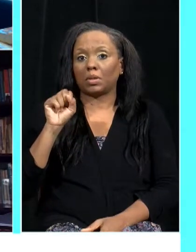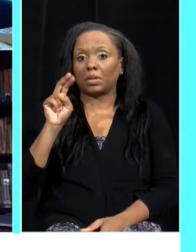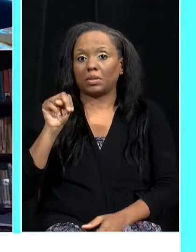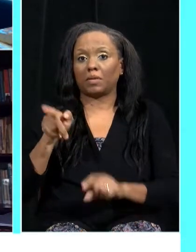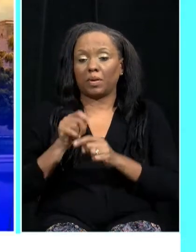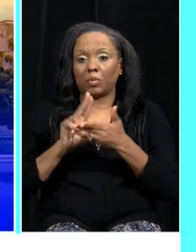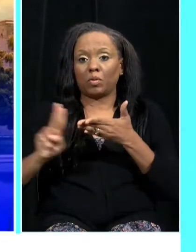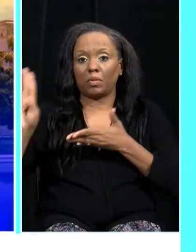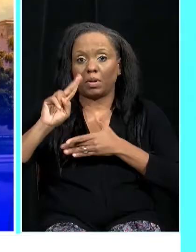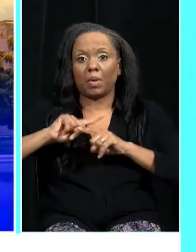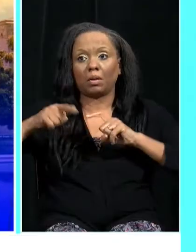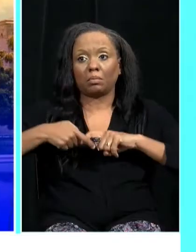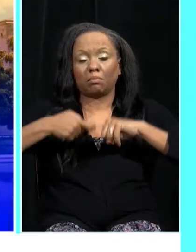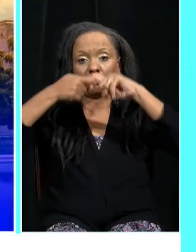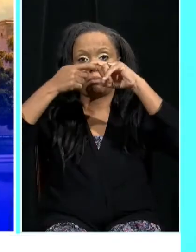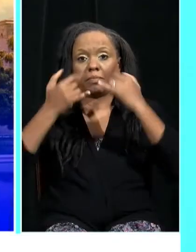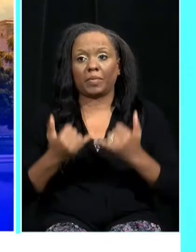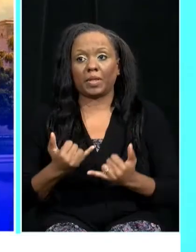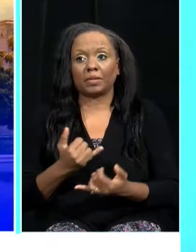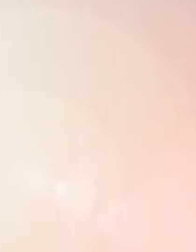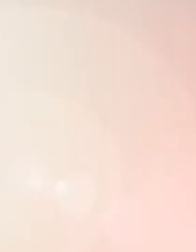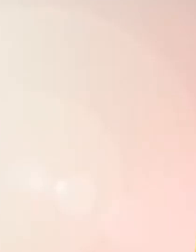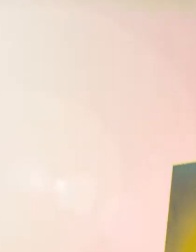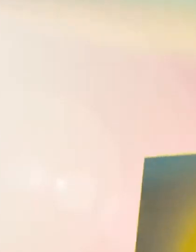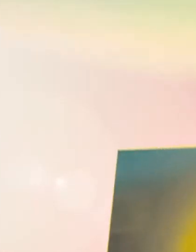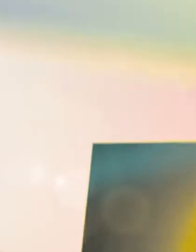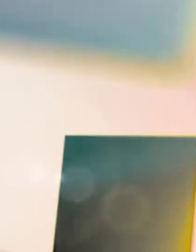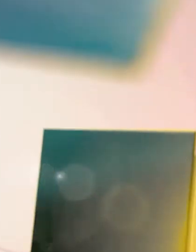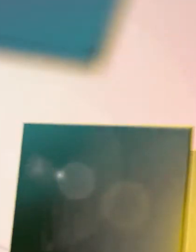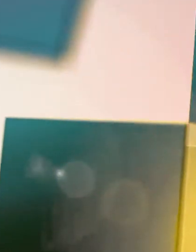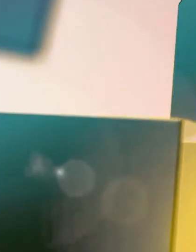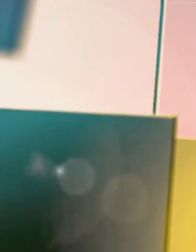We'll take a break. We'll be back in just a moment.